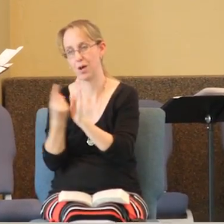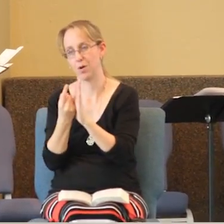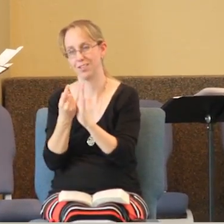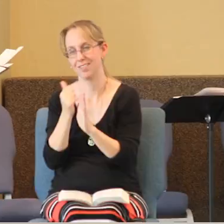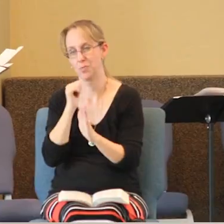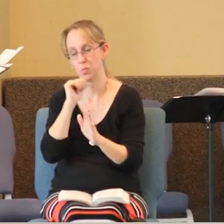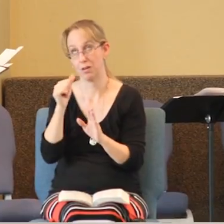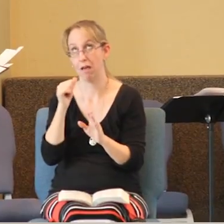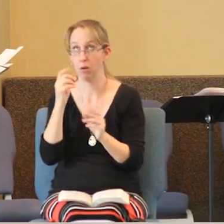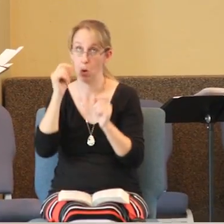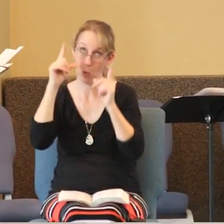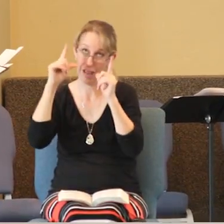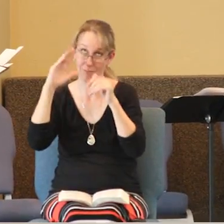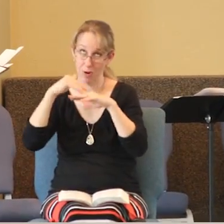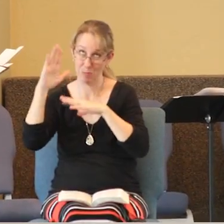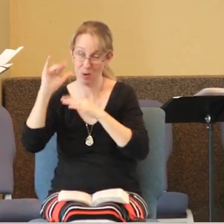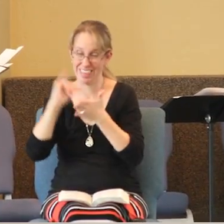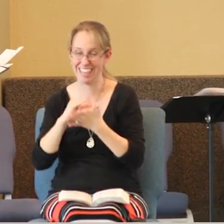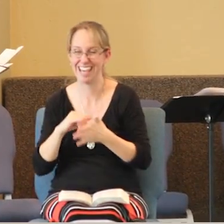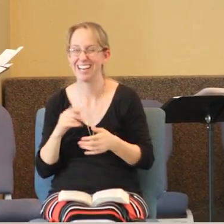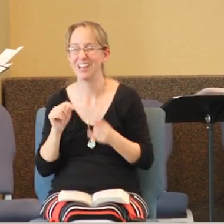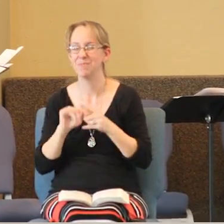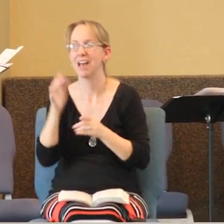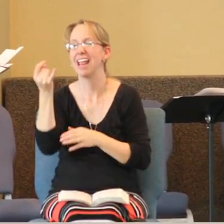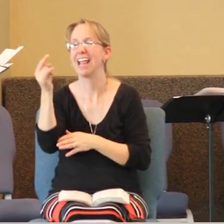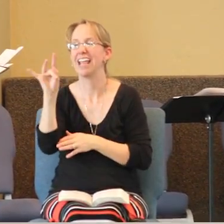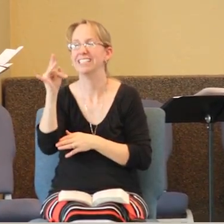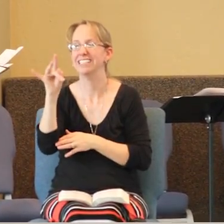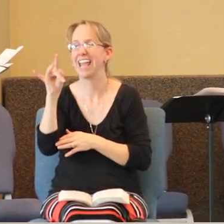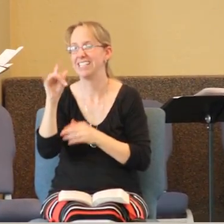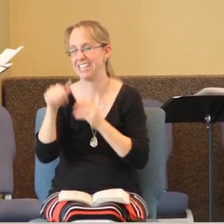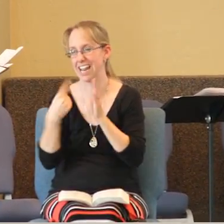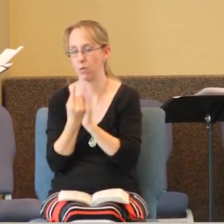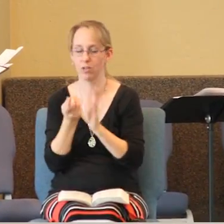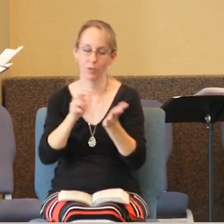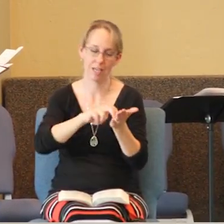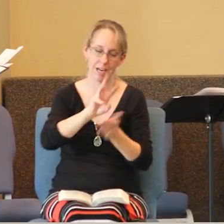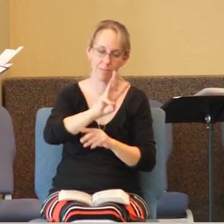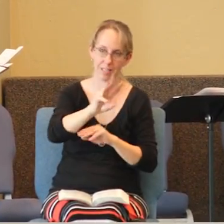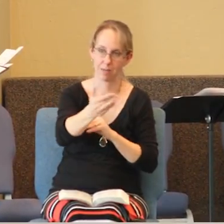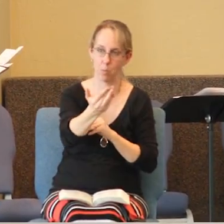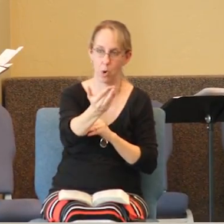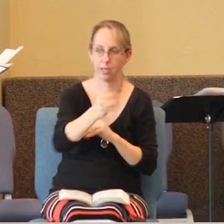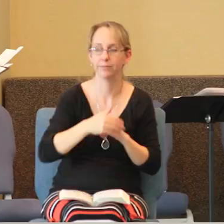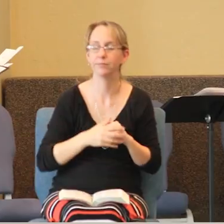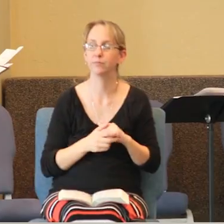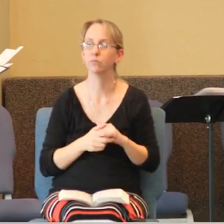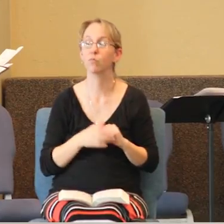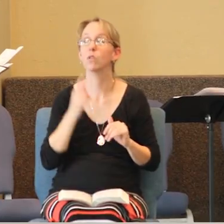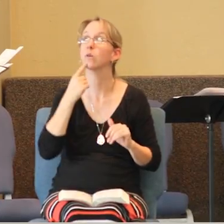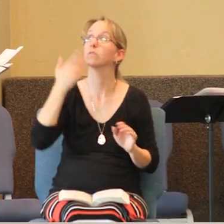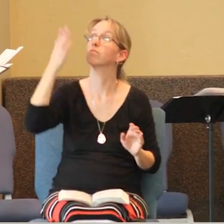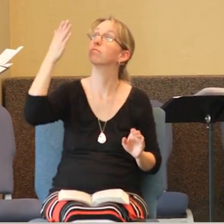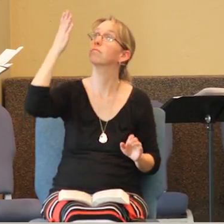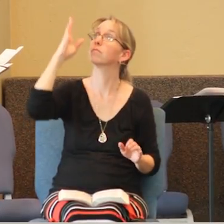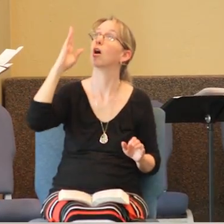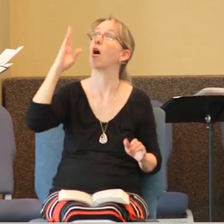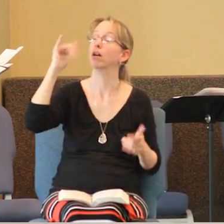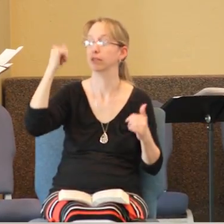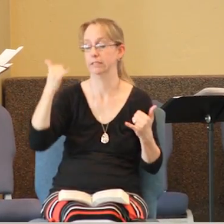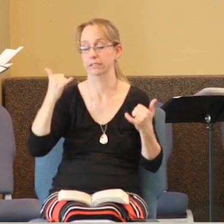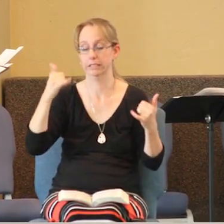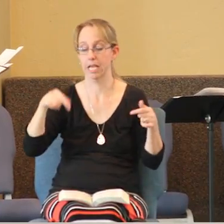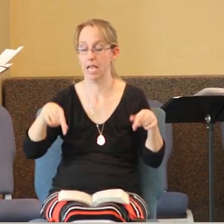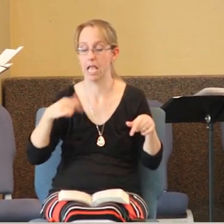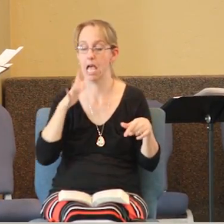to 18 hours. Let's take 18 hours. You get up at 6 o'clock in the morning and you say, God, today I'm going to